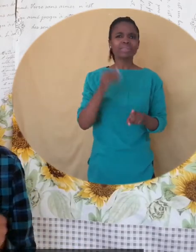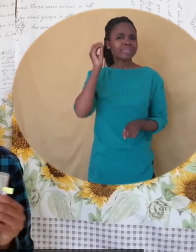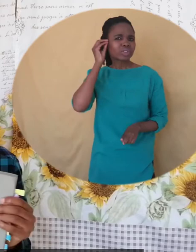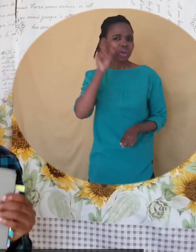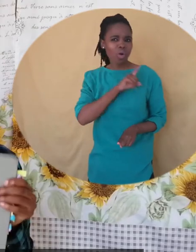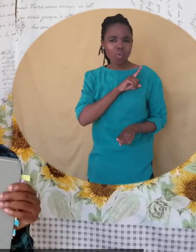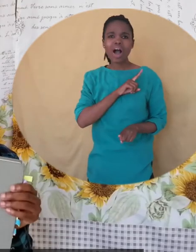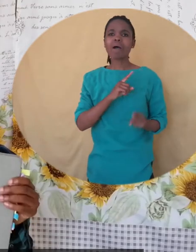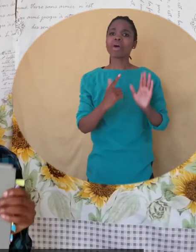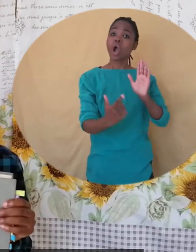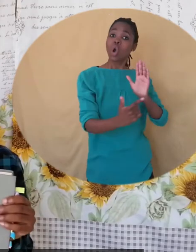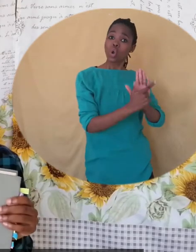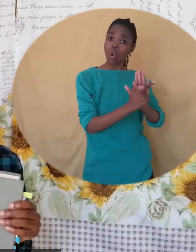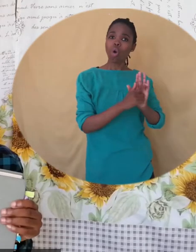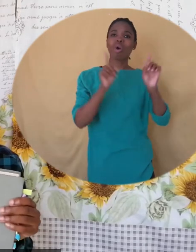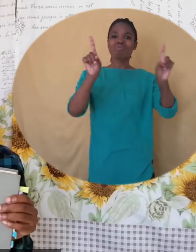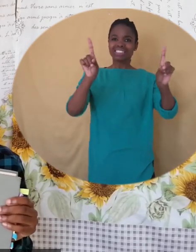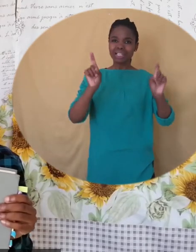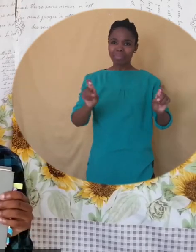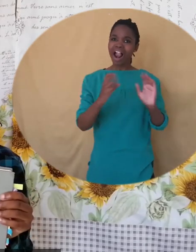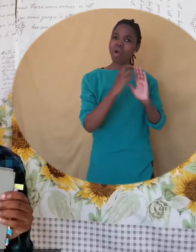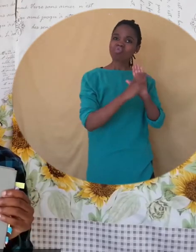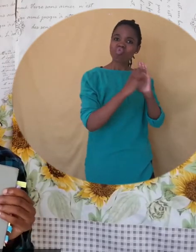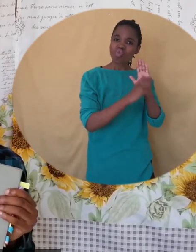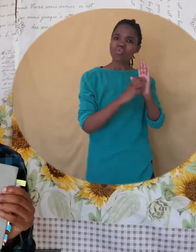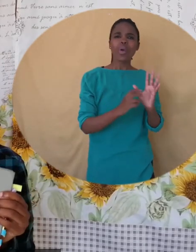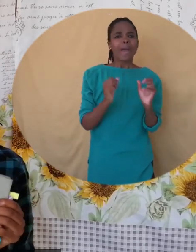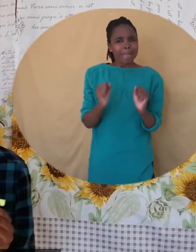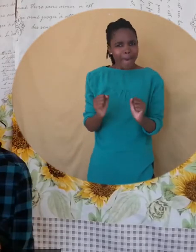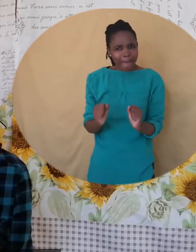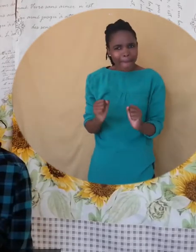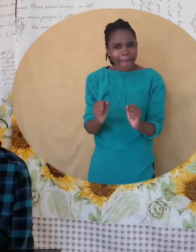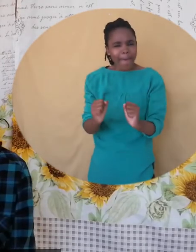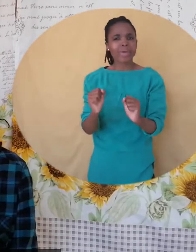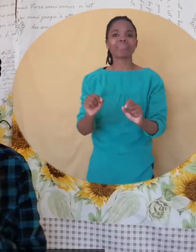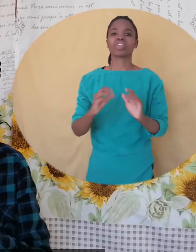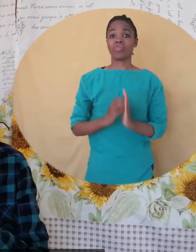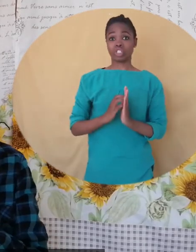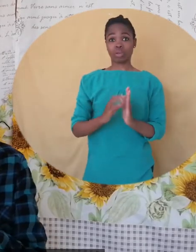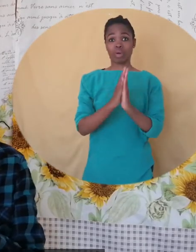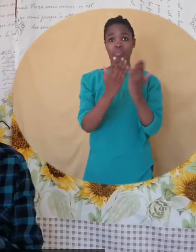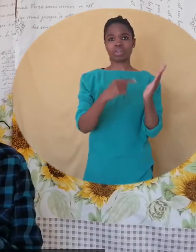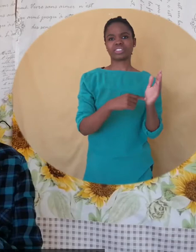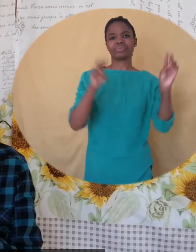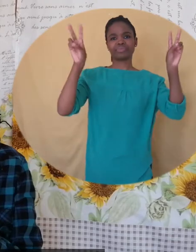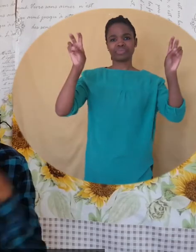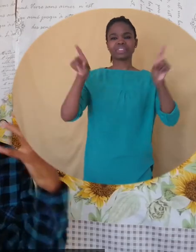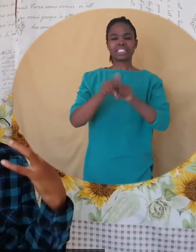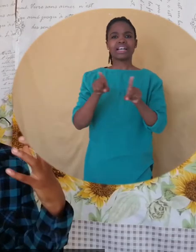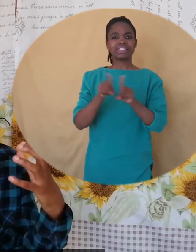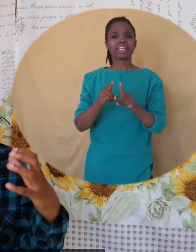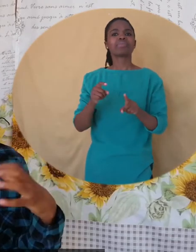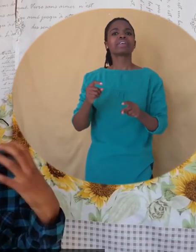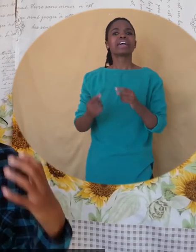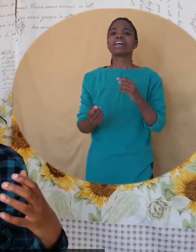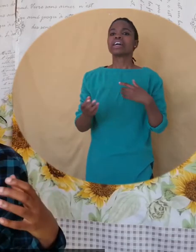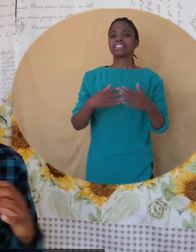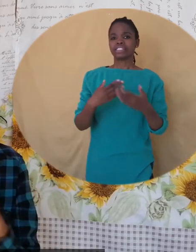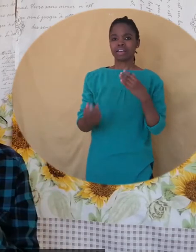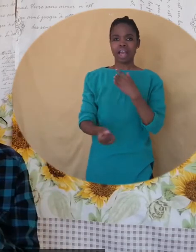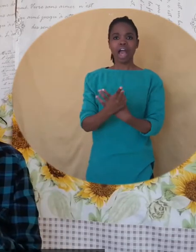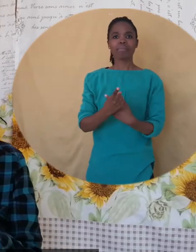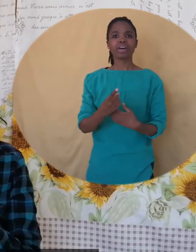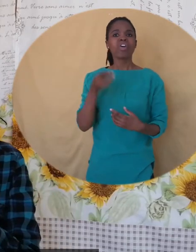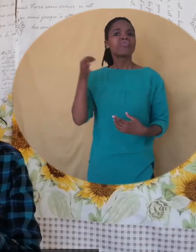the principles underlying the law, especially in our country, don't change. So like in this book, they talk about this concept of